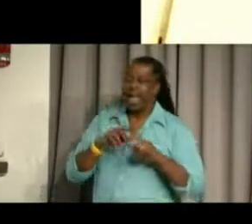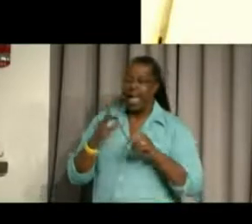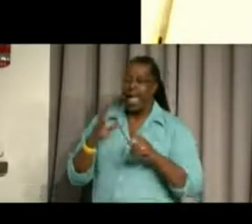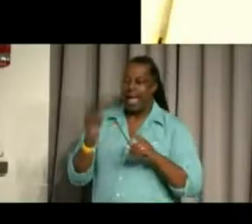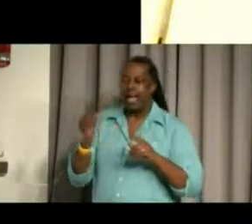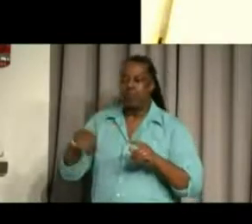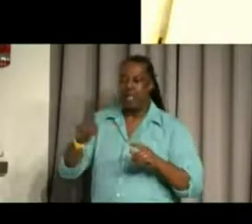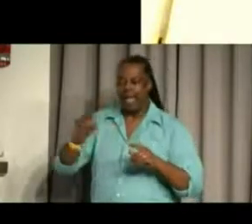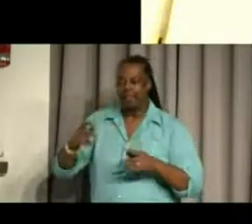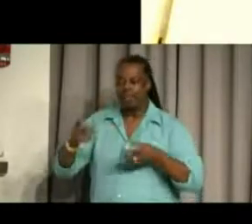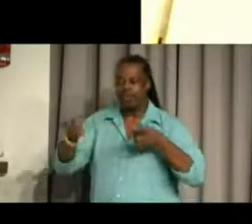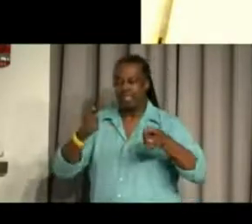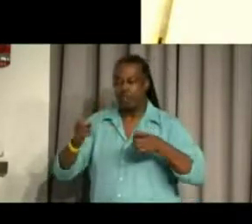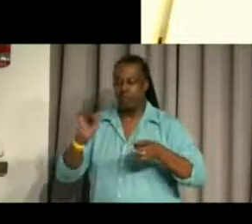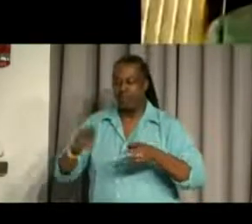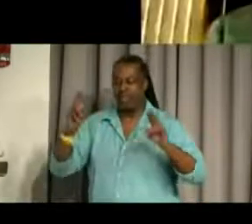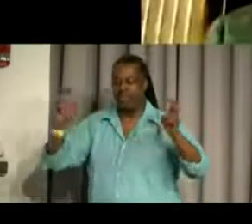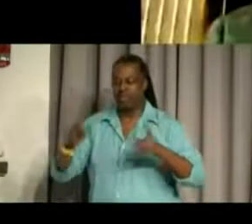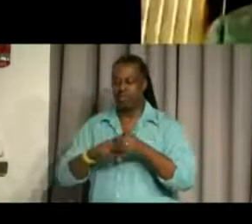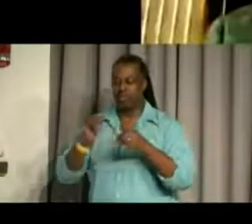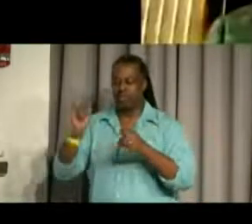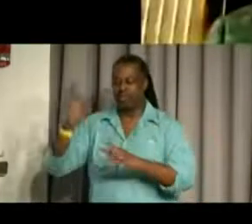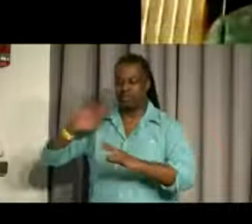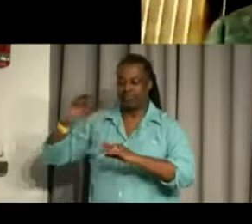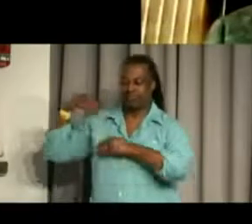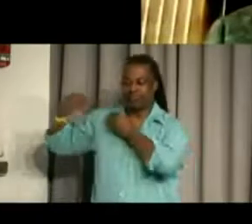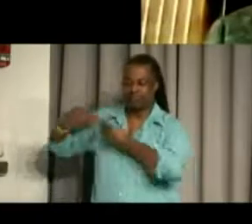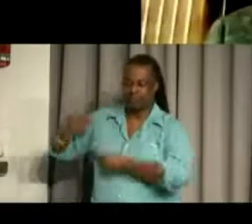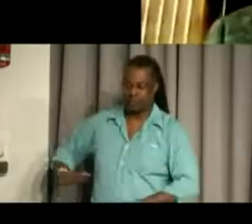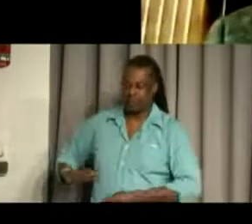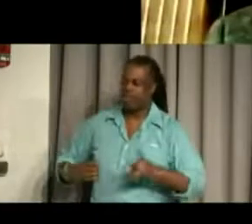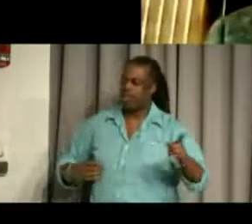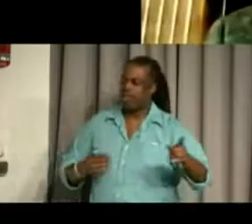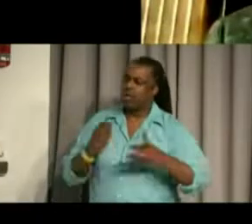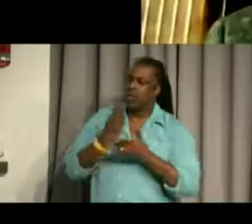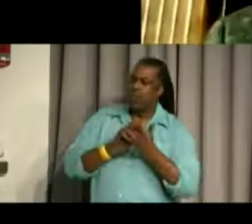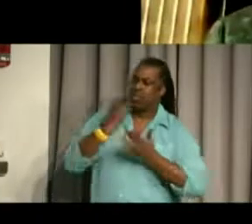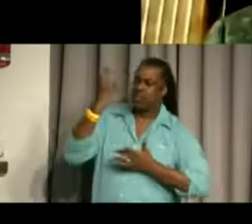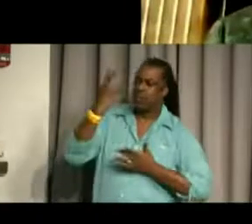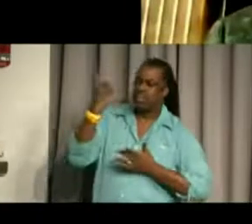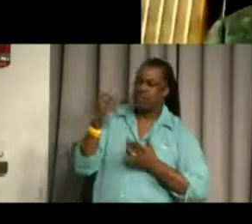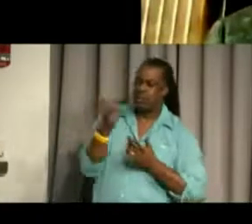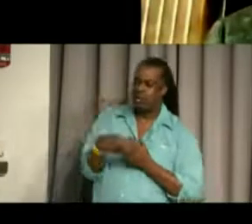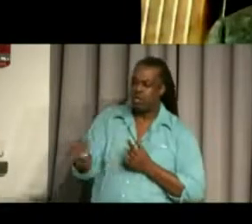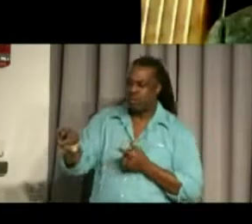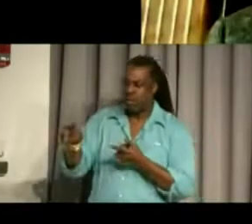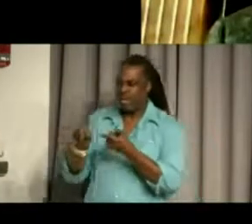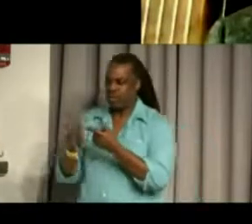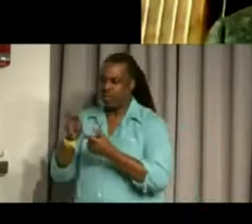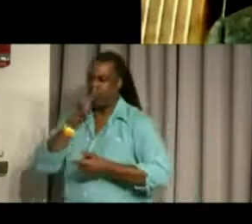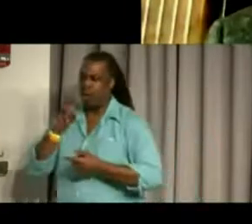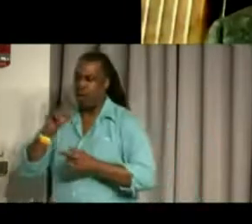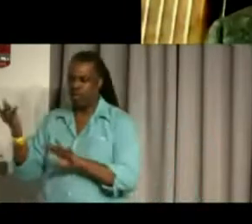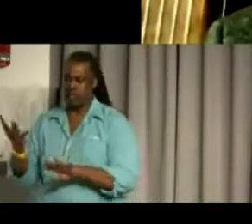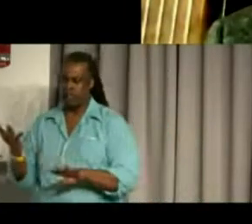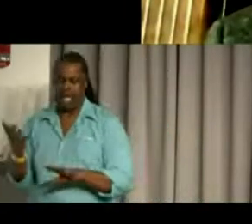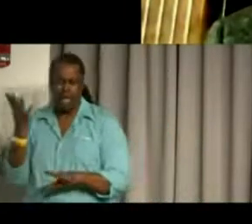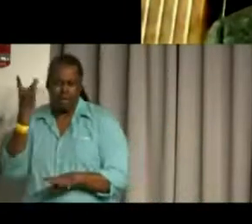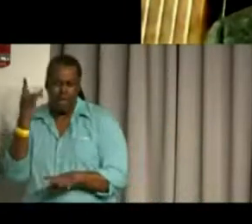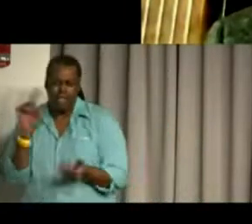generations. What was the supposed reason for making this change in the water supply?